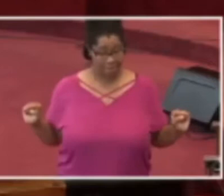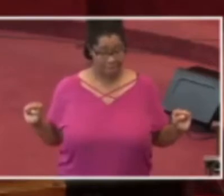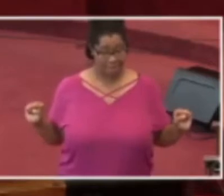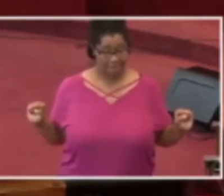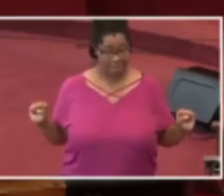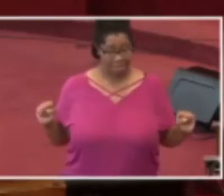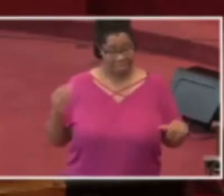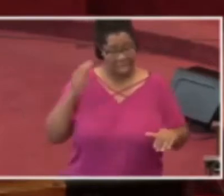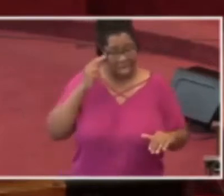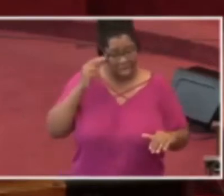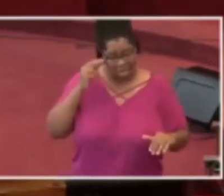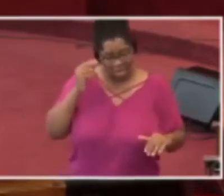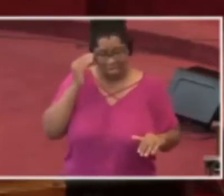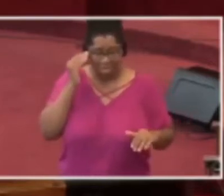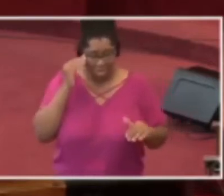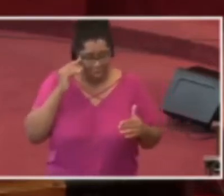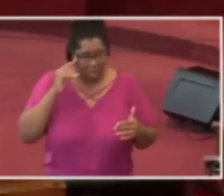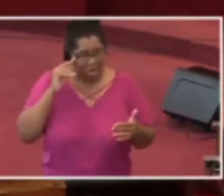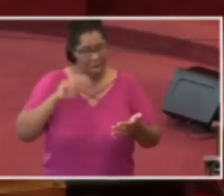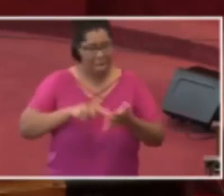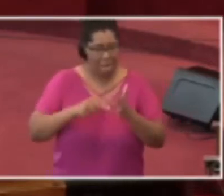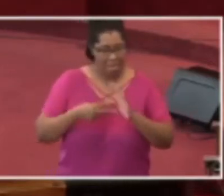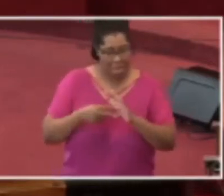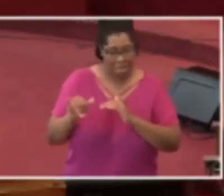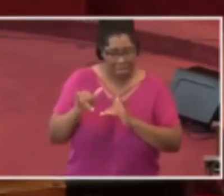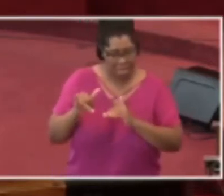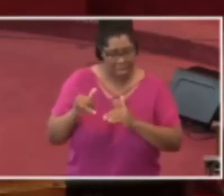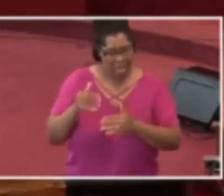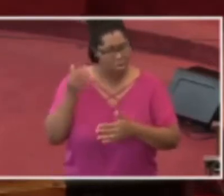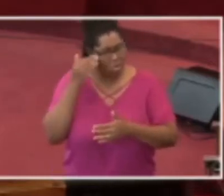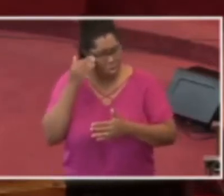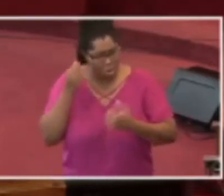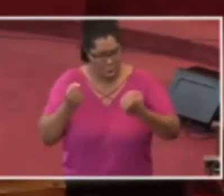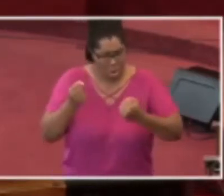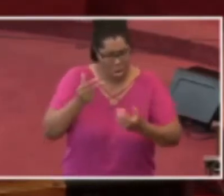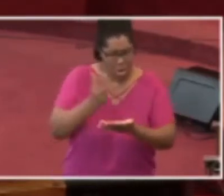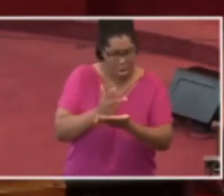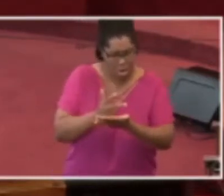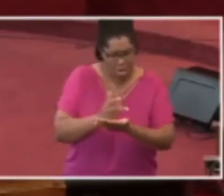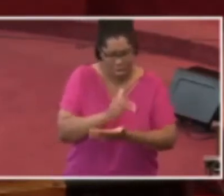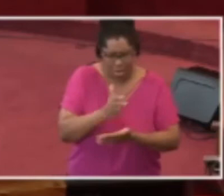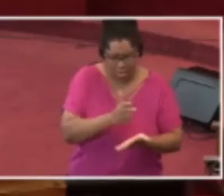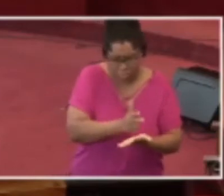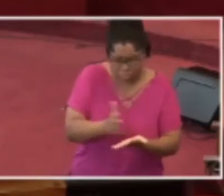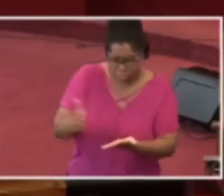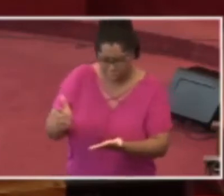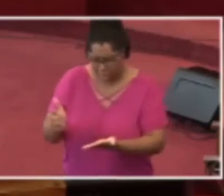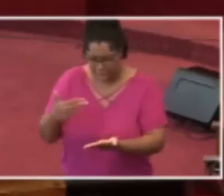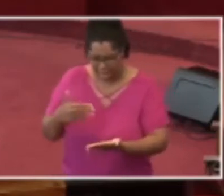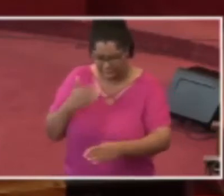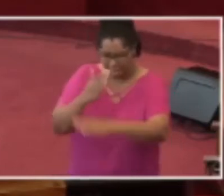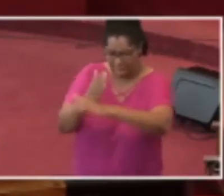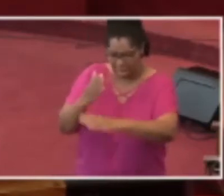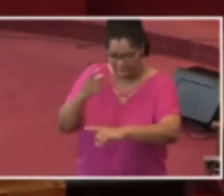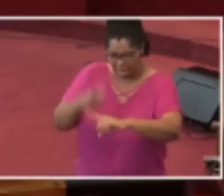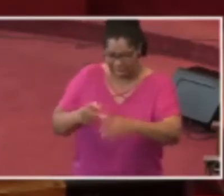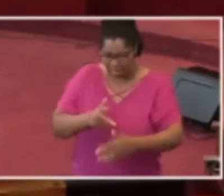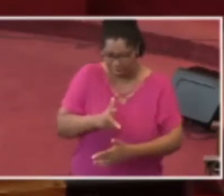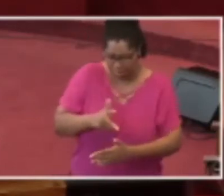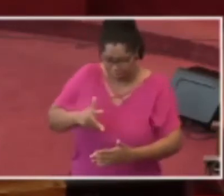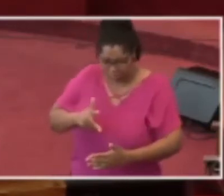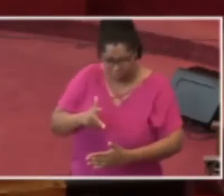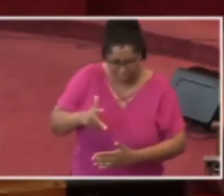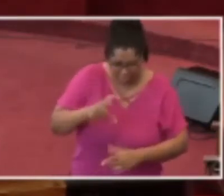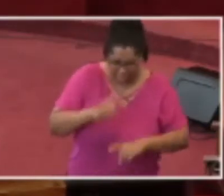in being like a car that has blocked me in. I don't know if you ever came out of somewhere and your car is blocked in, and then you got to back up,